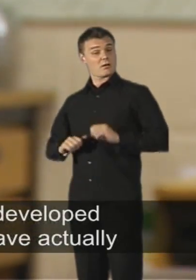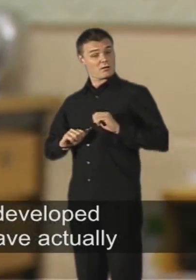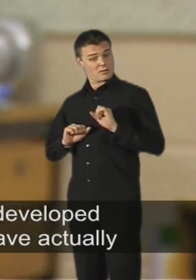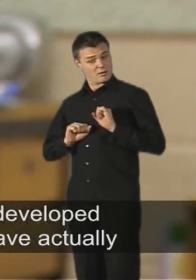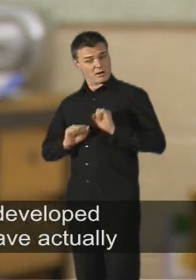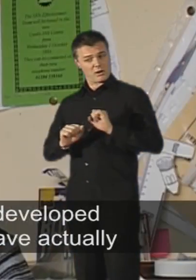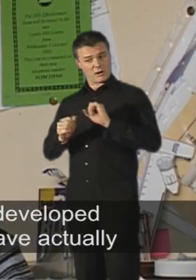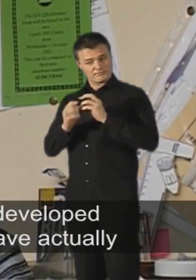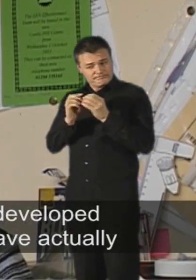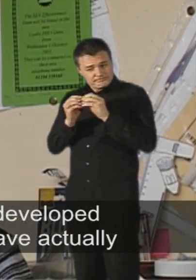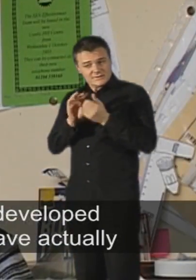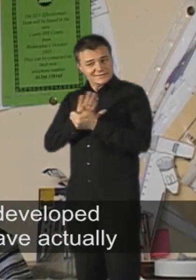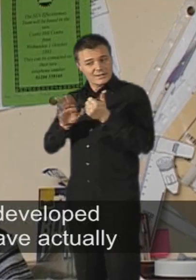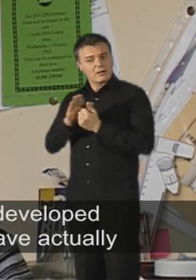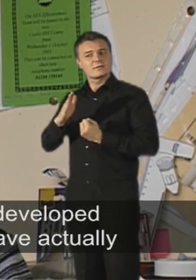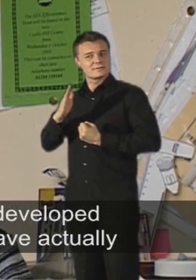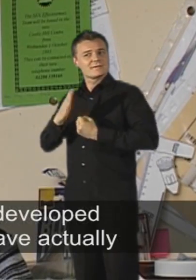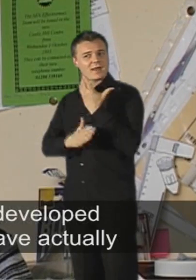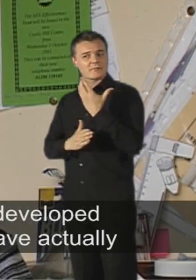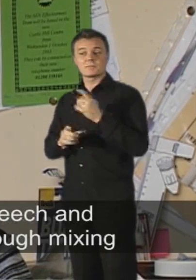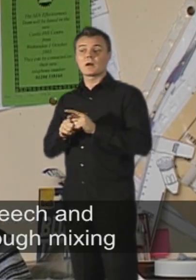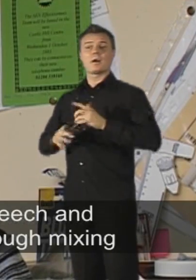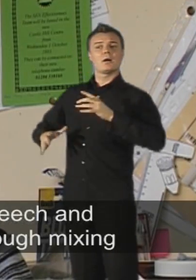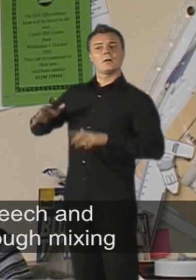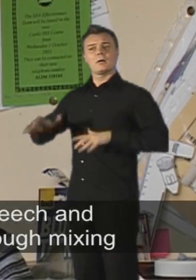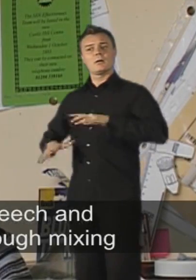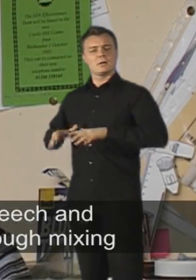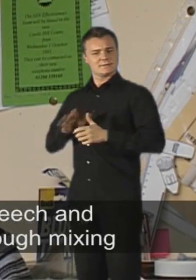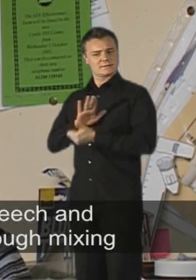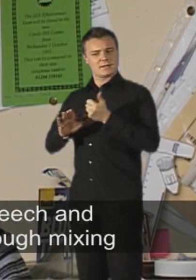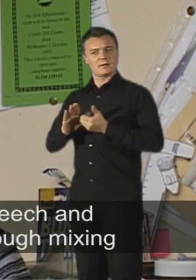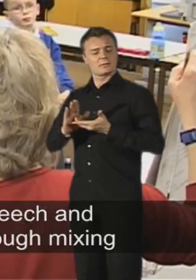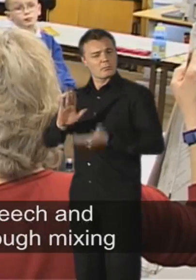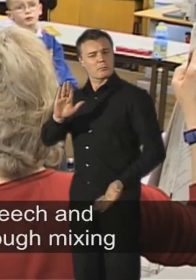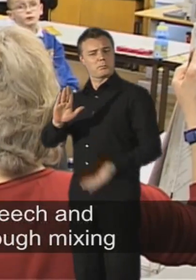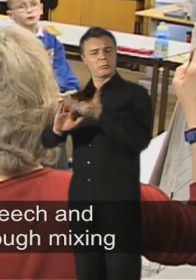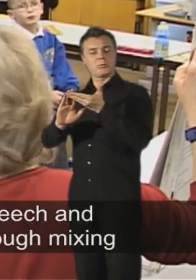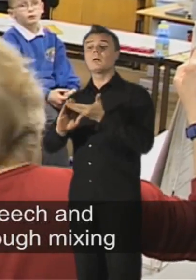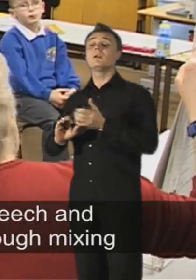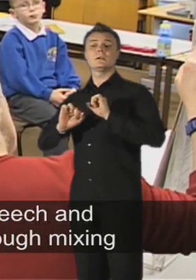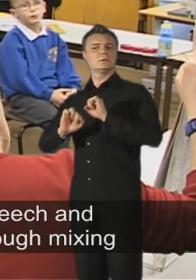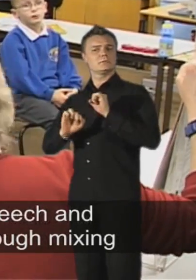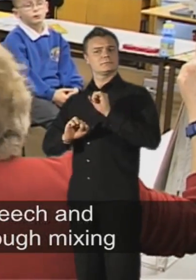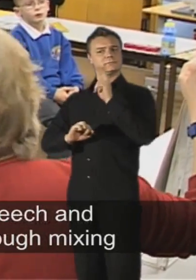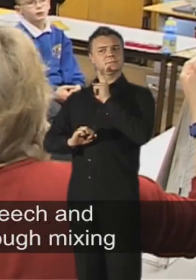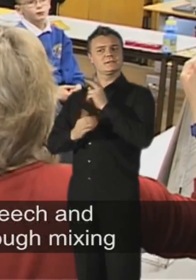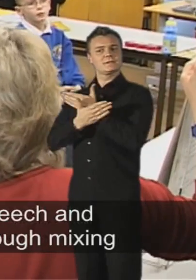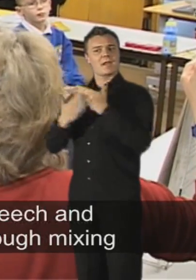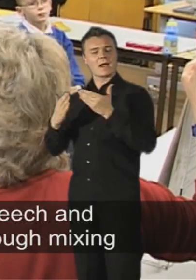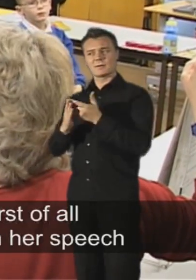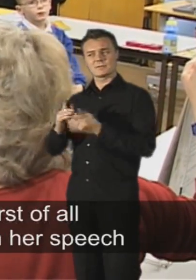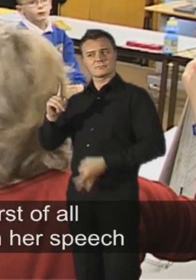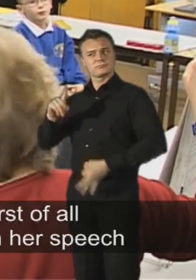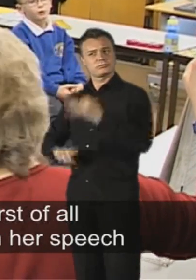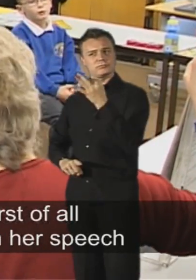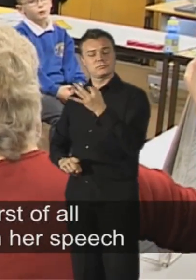developed quite a lot. Her gross motor skills have actually come on leaps and bounds. Her speech and language have been brought on through mixing through